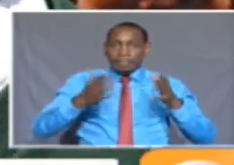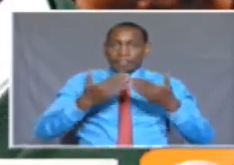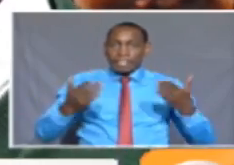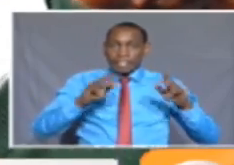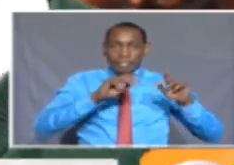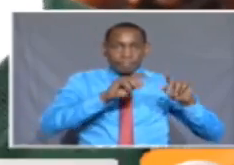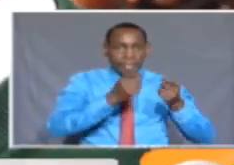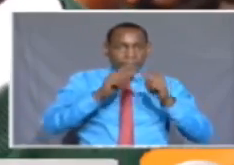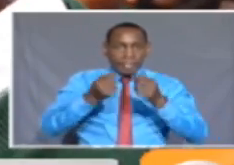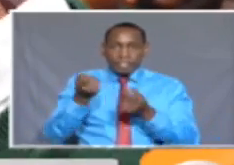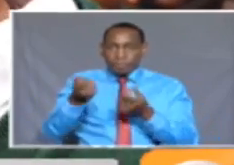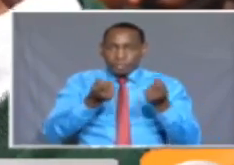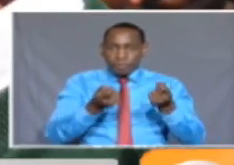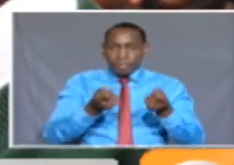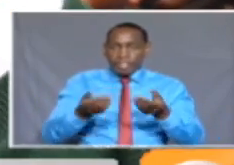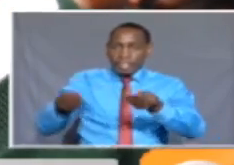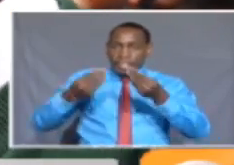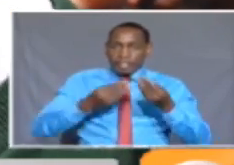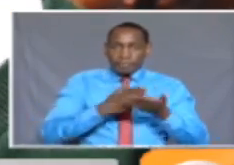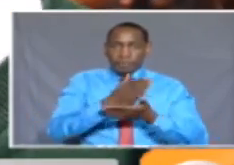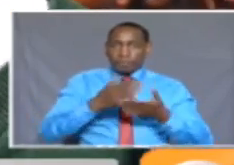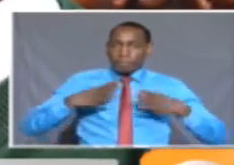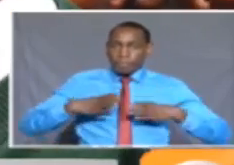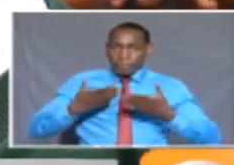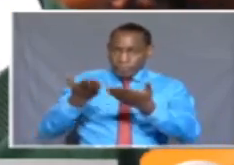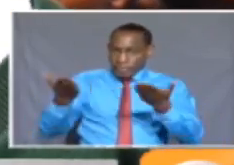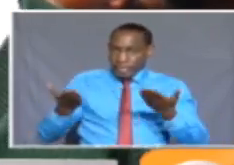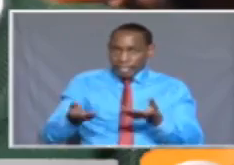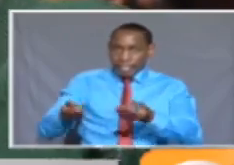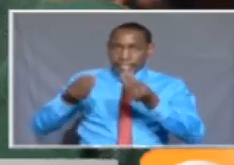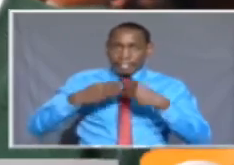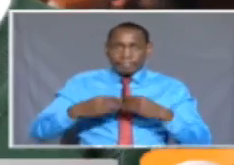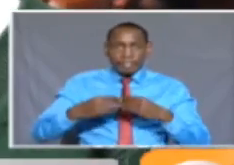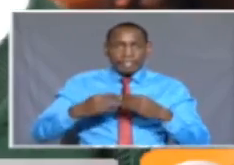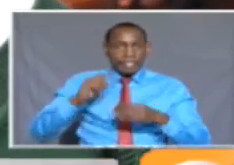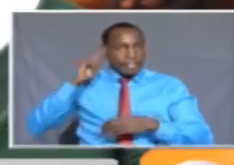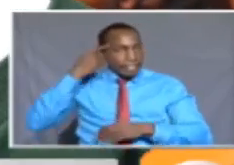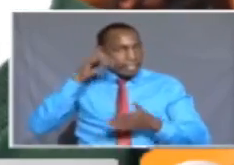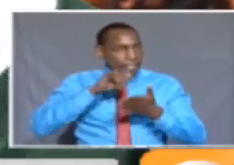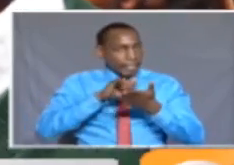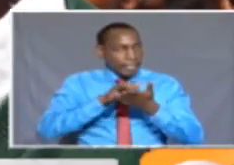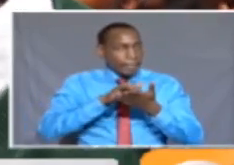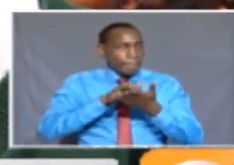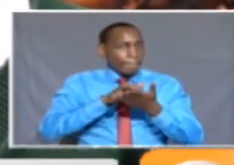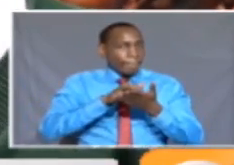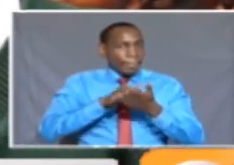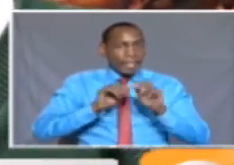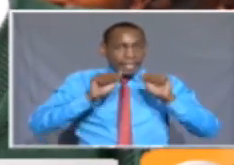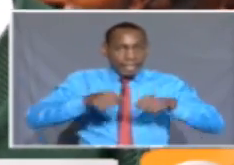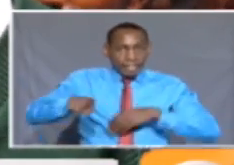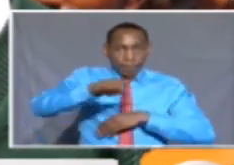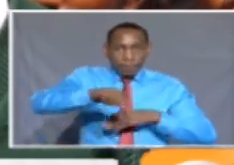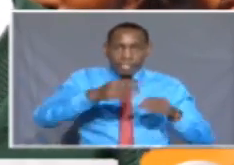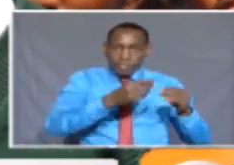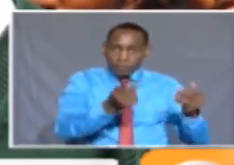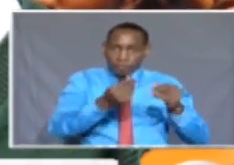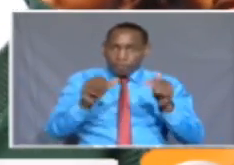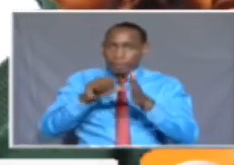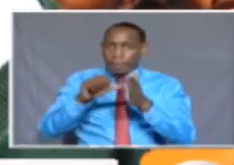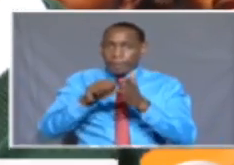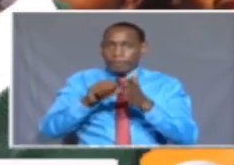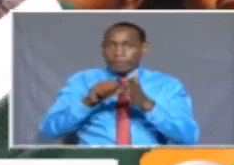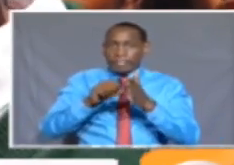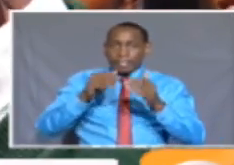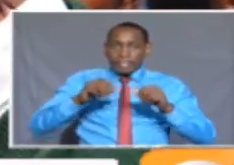smaller things are given to us by people like Ayushi, who give us design thinking, which will enable us to solve problems for